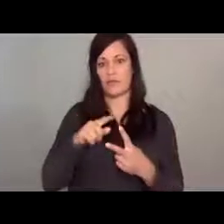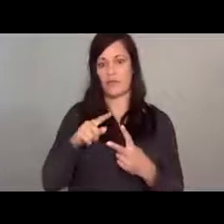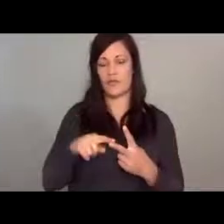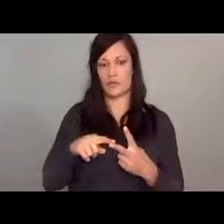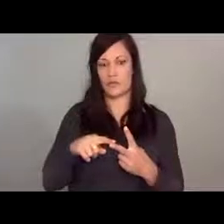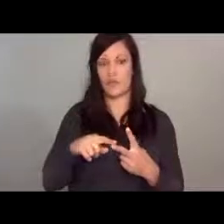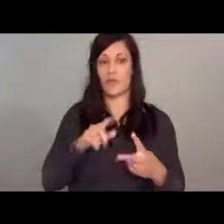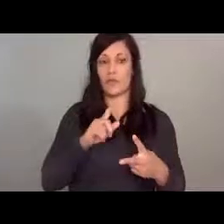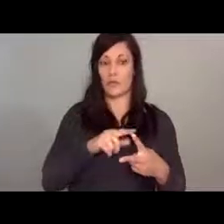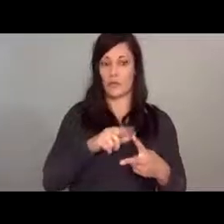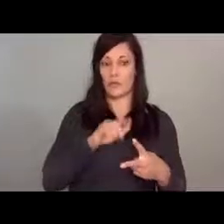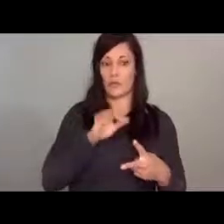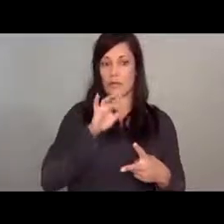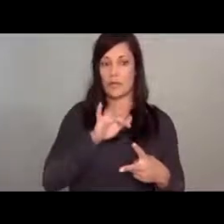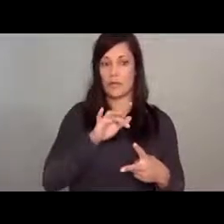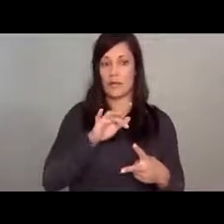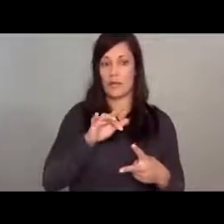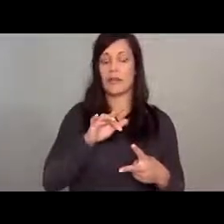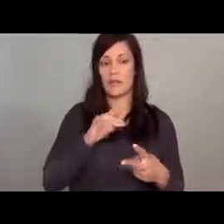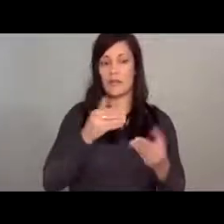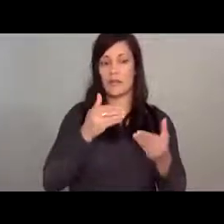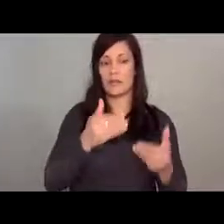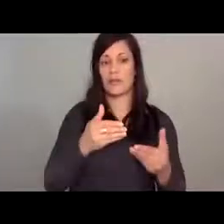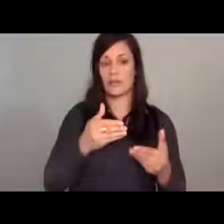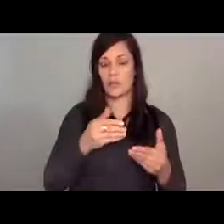clicking on Get Started.